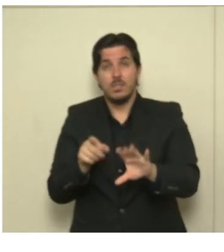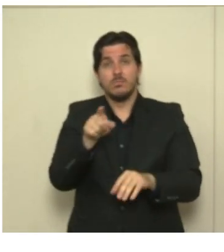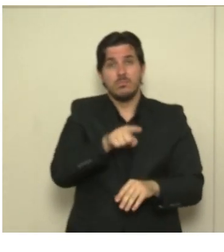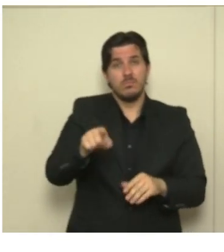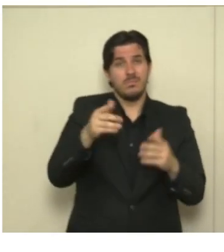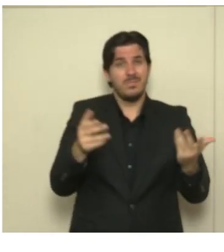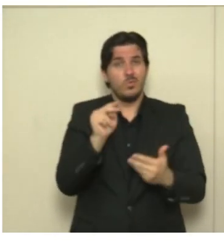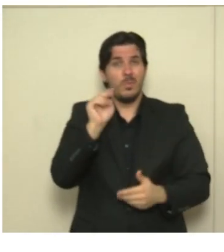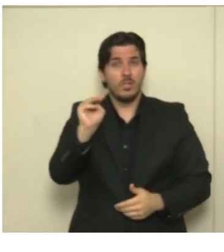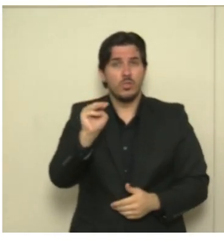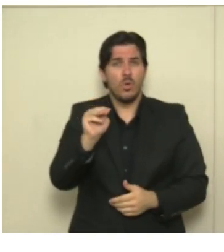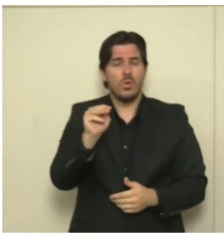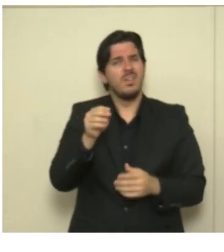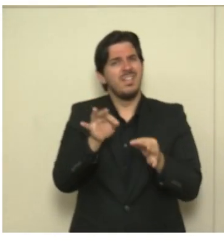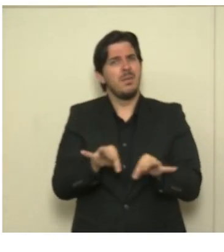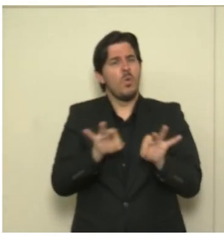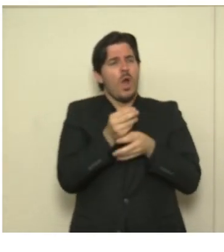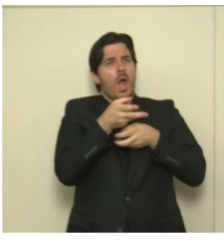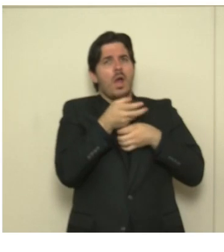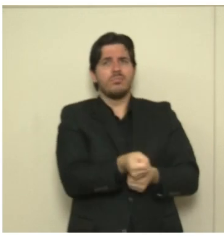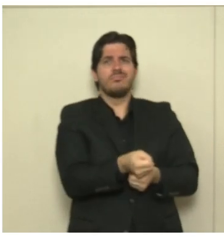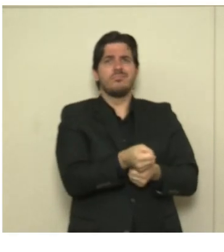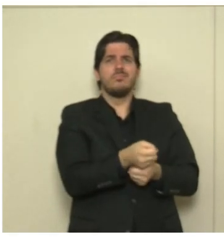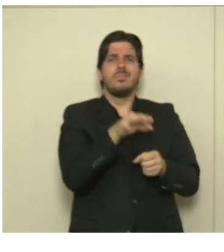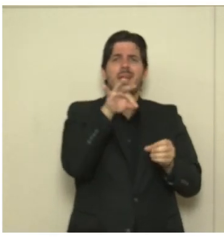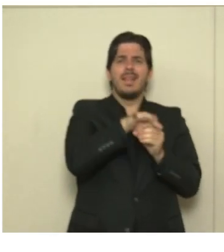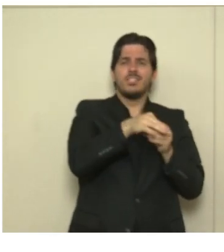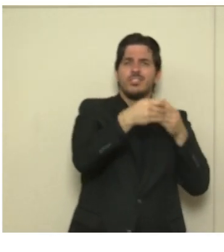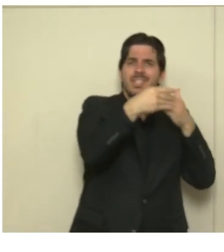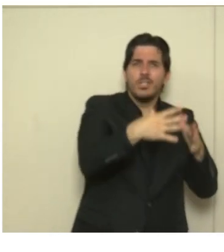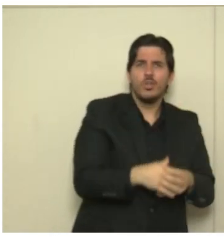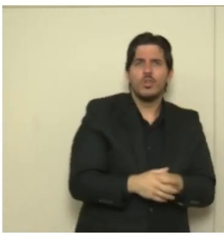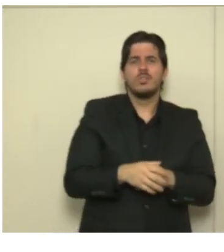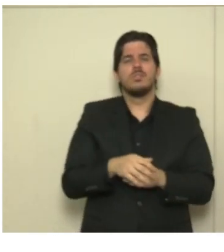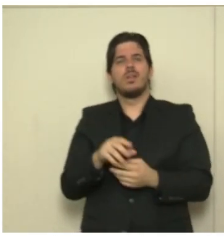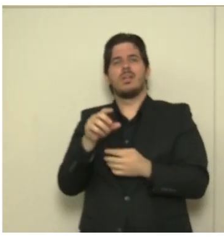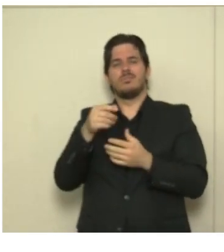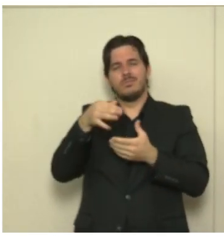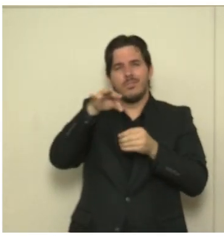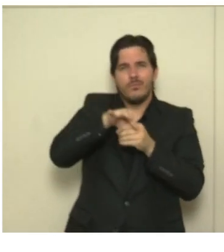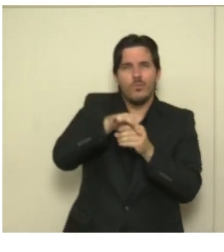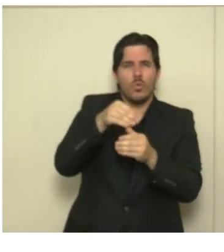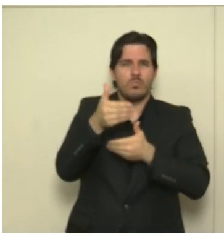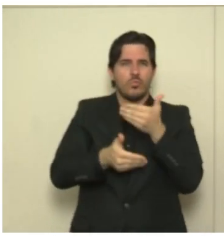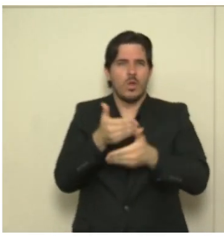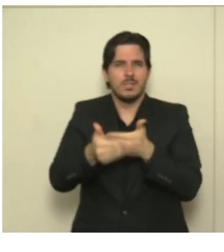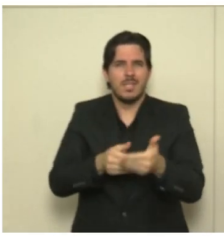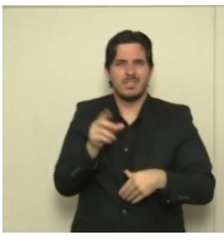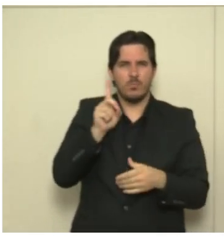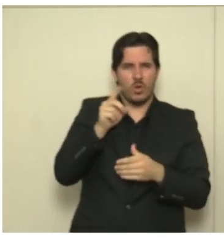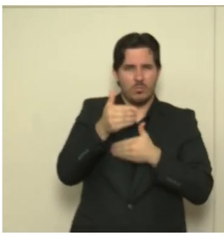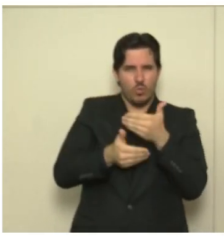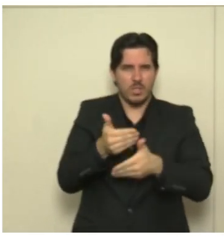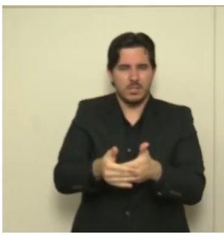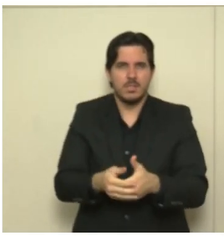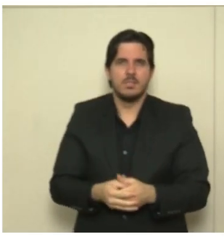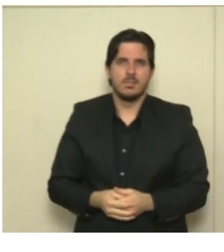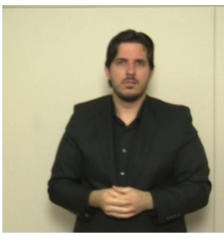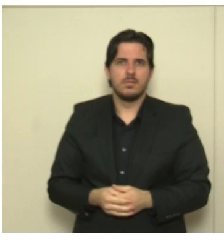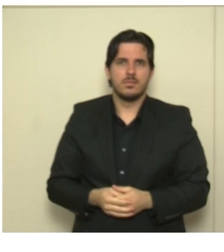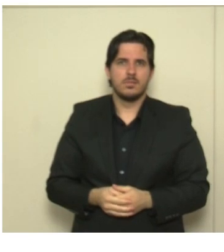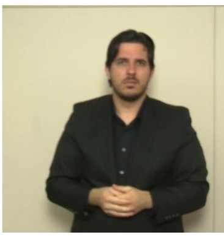election administrators and our democratic process. We have multiple ways to cast a ballot here in New Mexico, and that can fit into